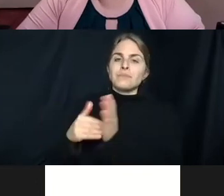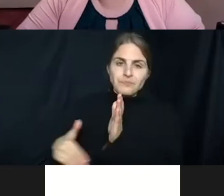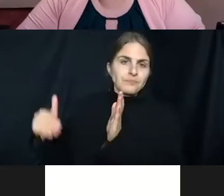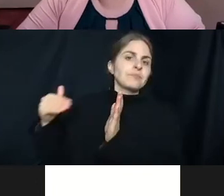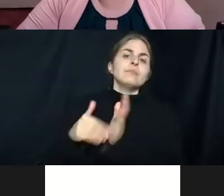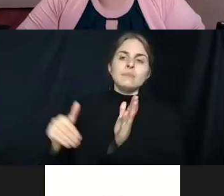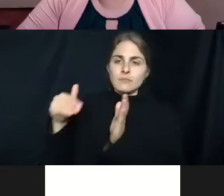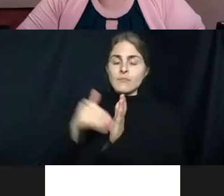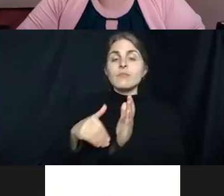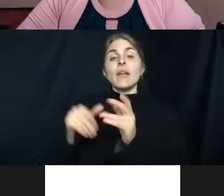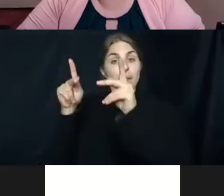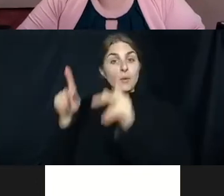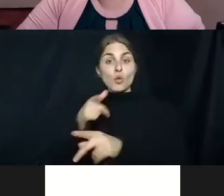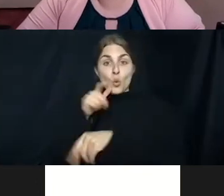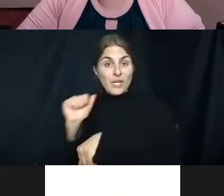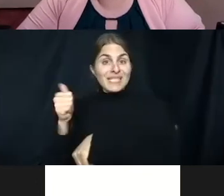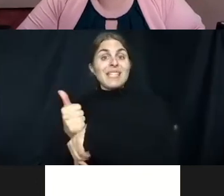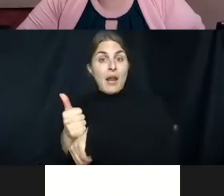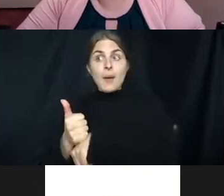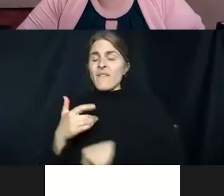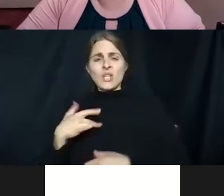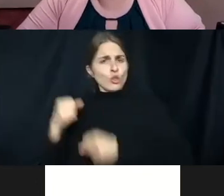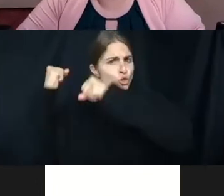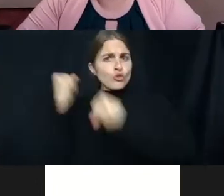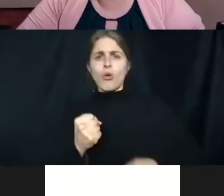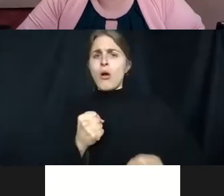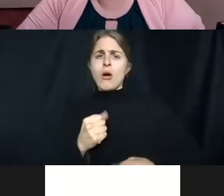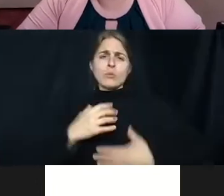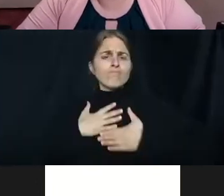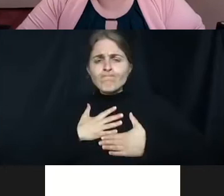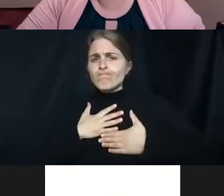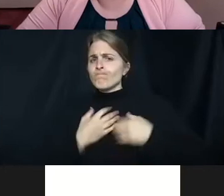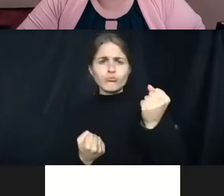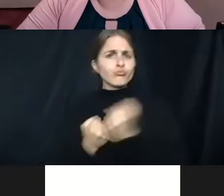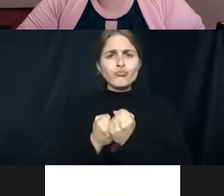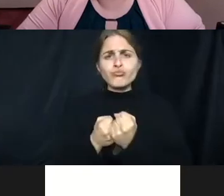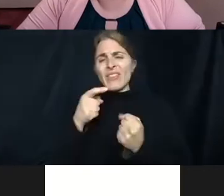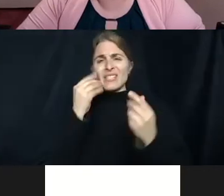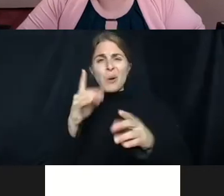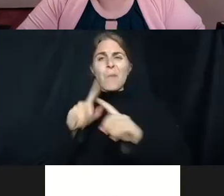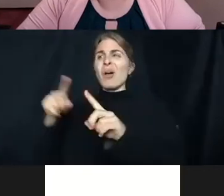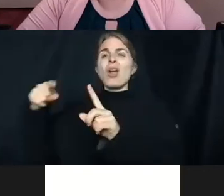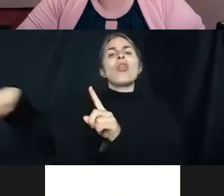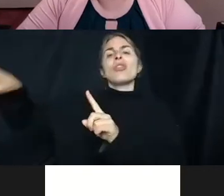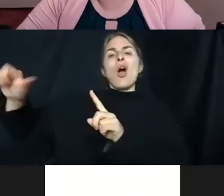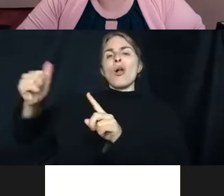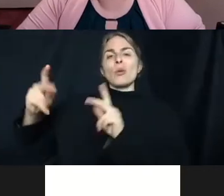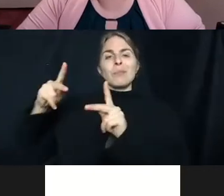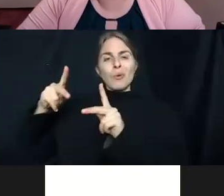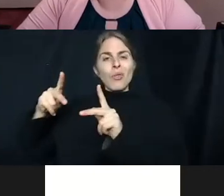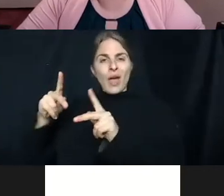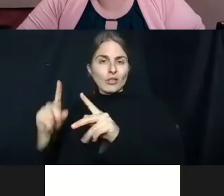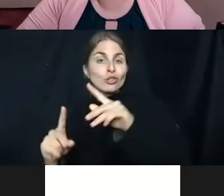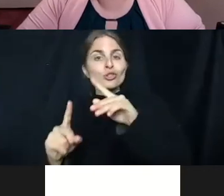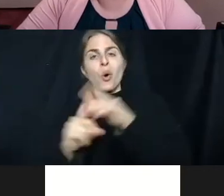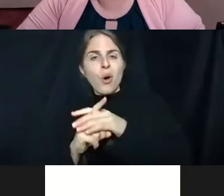times is the person who's organizing that feels really strongly about this information, but getting anybody else at the event to like get on board is